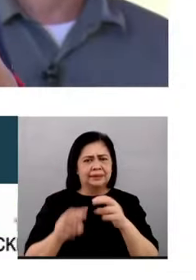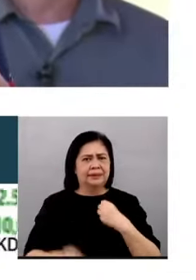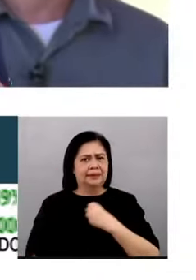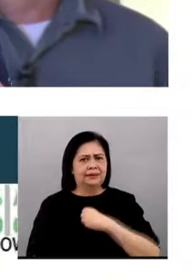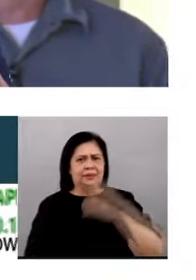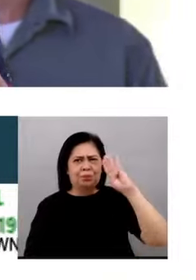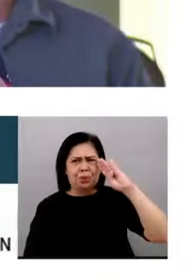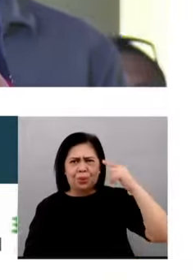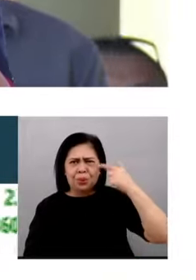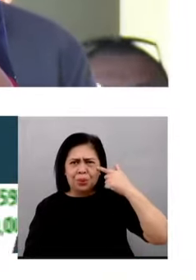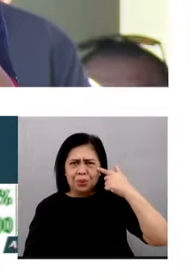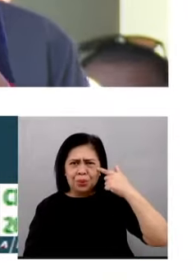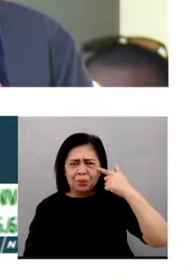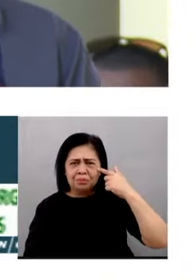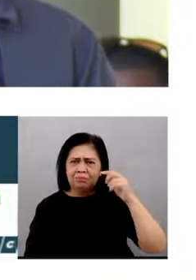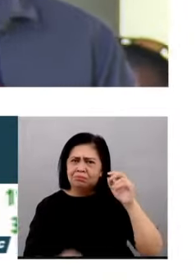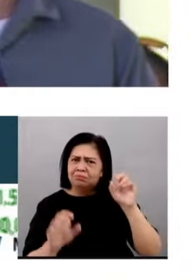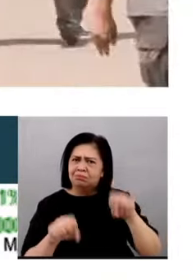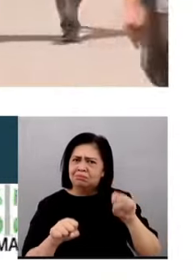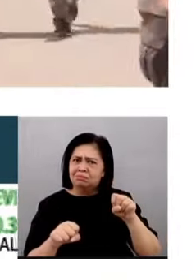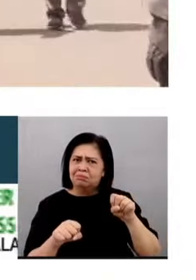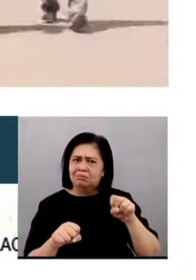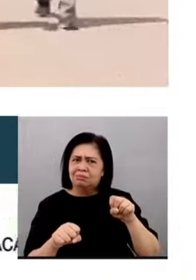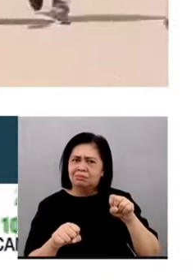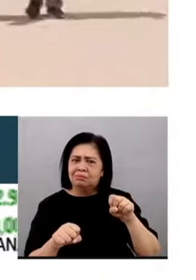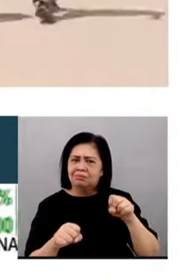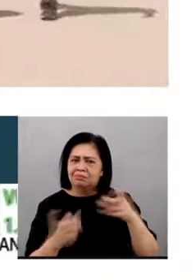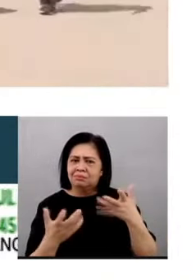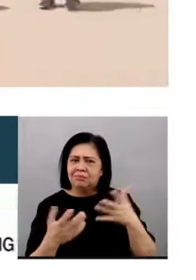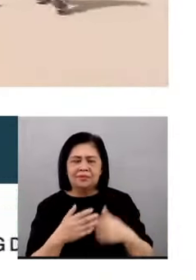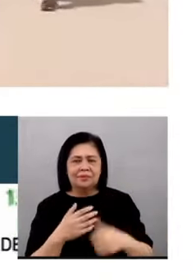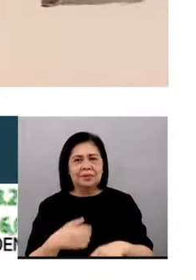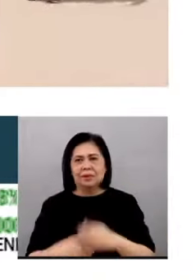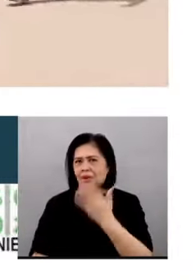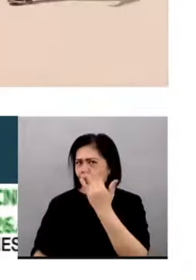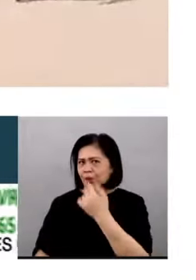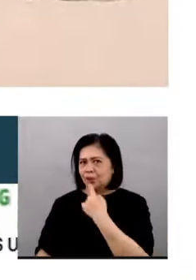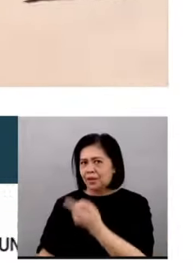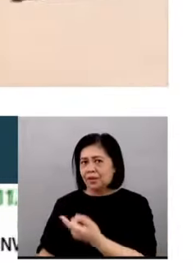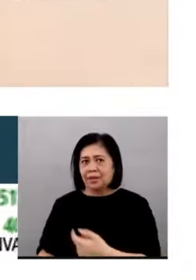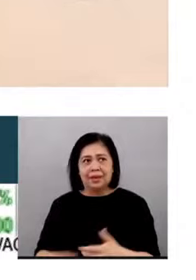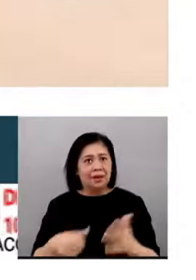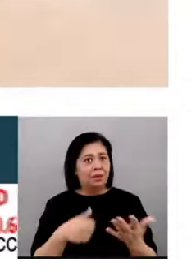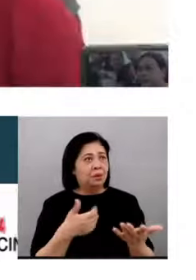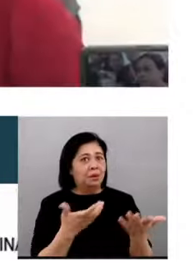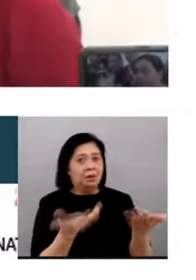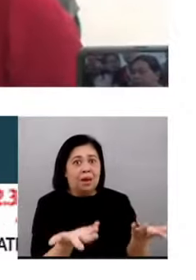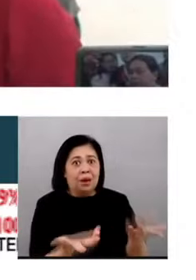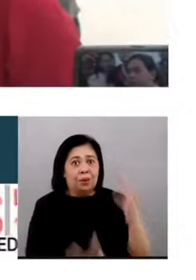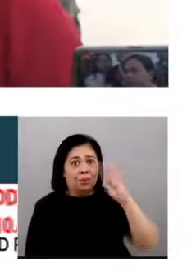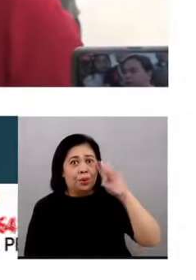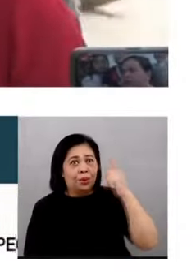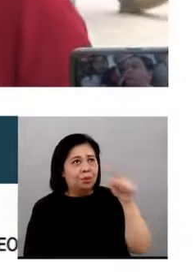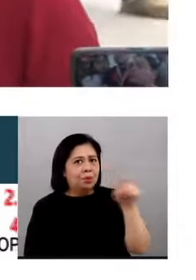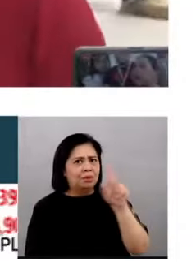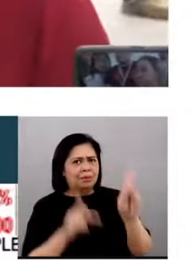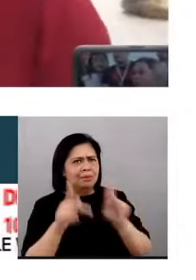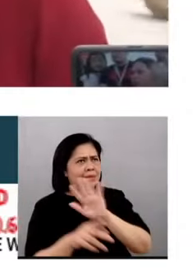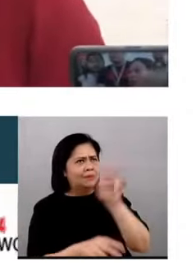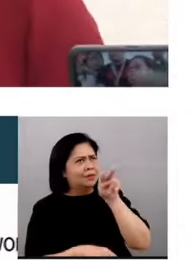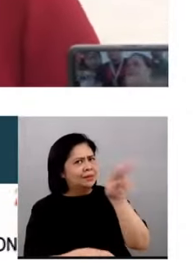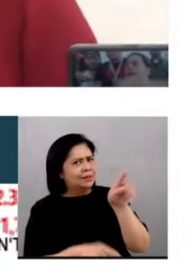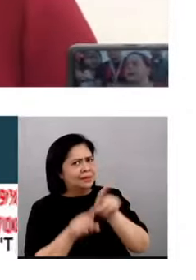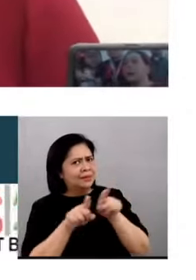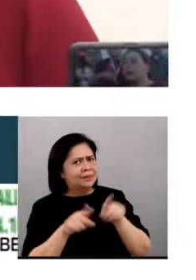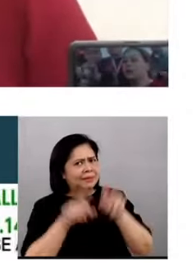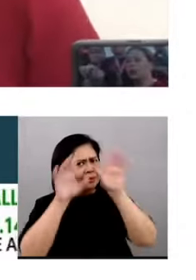be a feasible candidate, viable. Why do you candidate, say that? You know? Why do you say that? Well, the votes are not there for now, no, but people do not see him